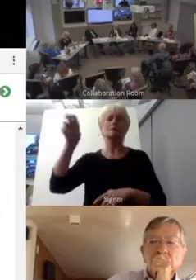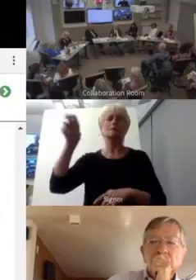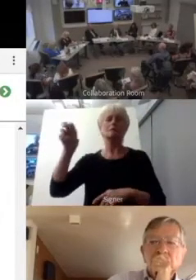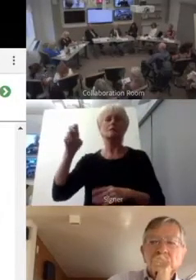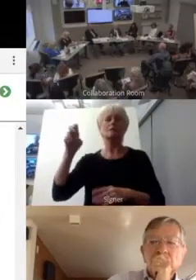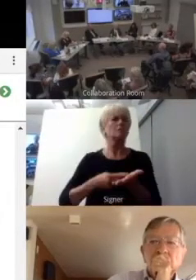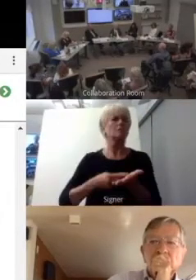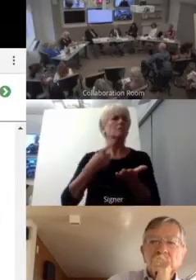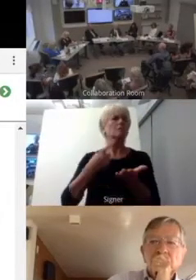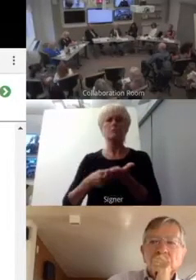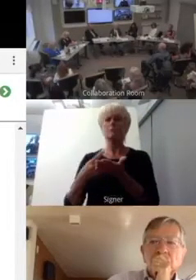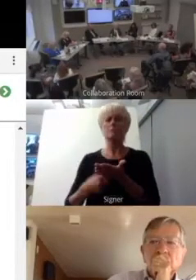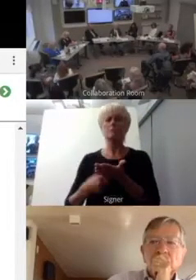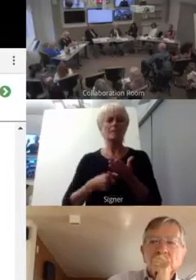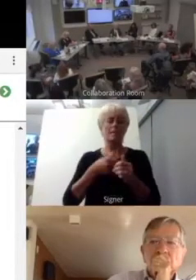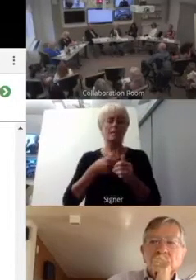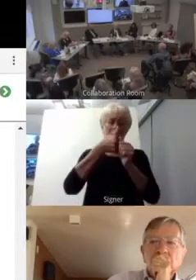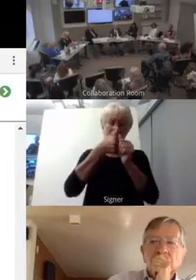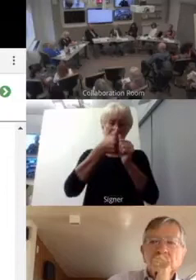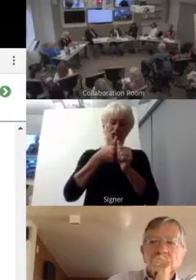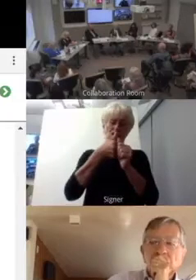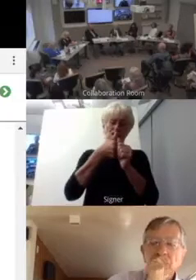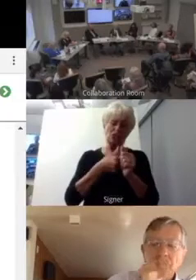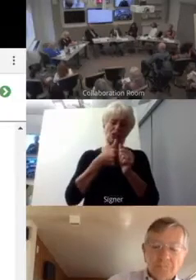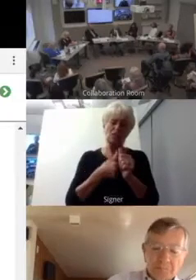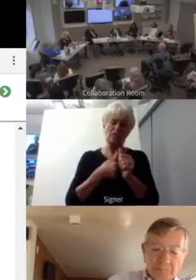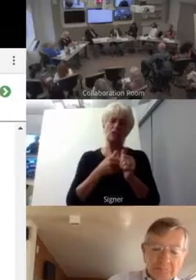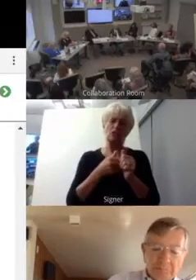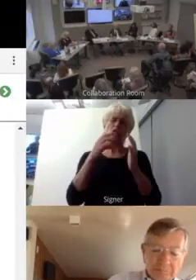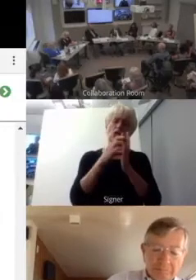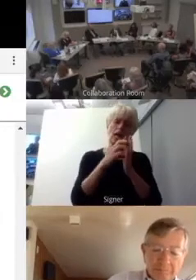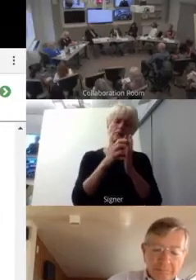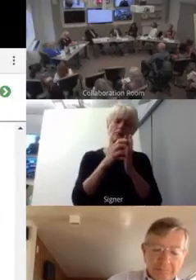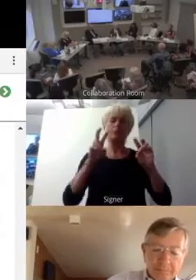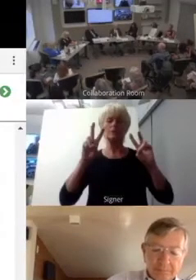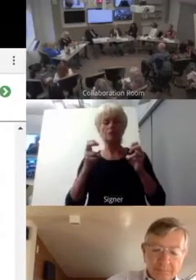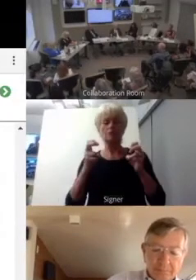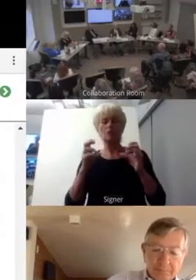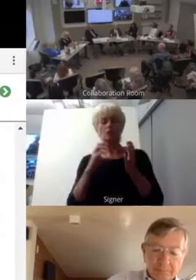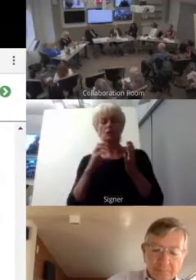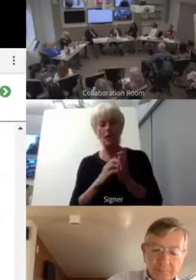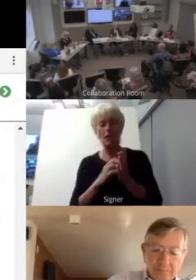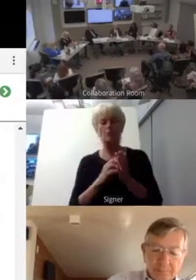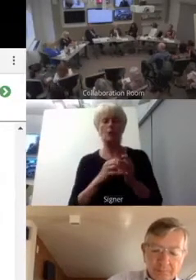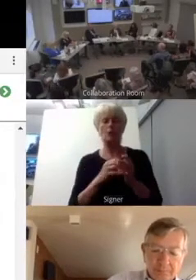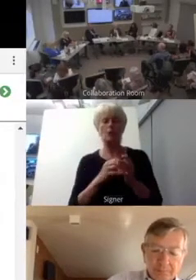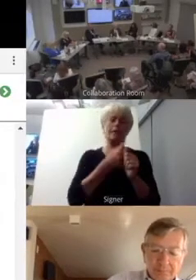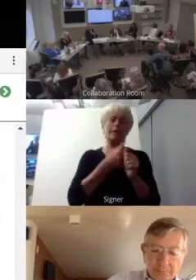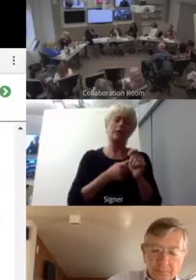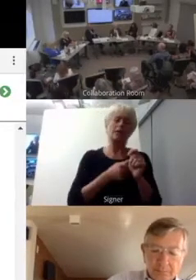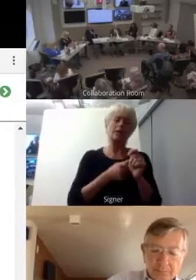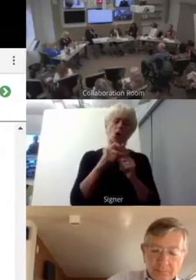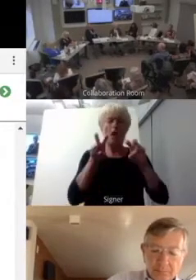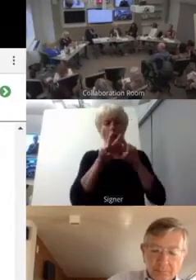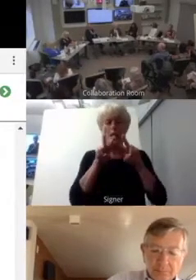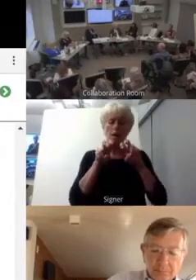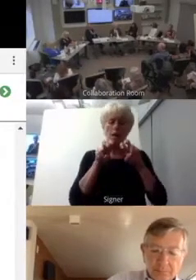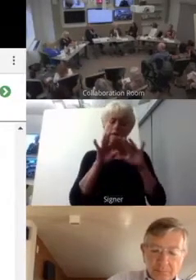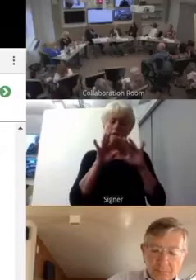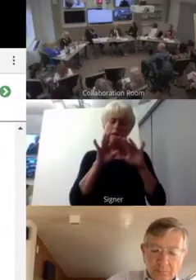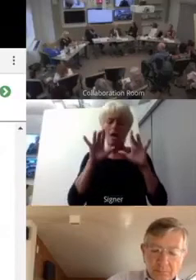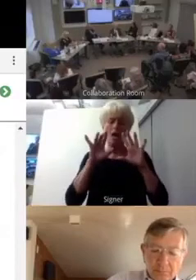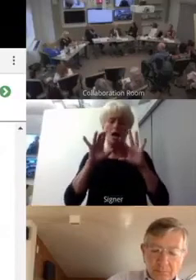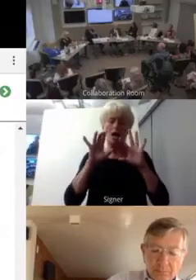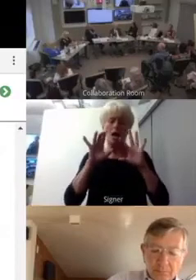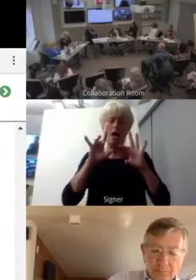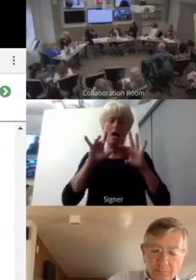chapter, subchapter, each word until we reached an agreement on everything or nearly everything. And then